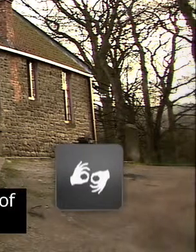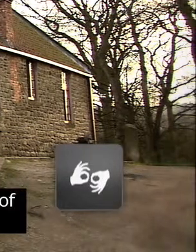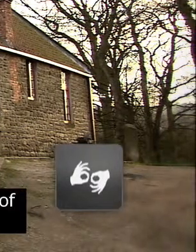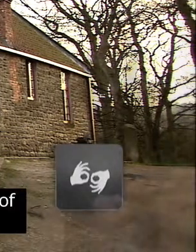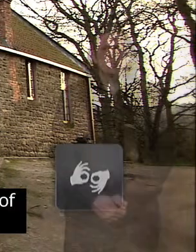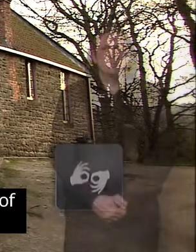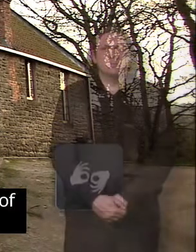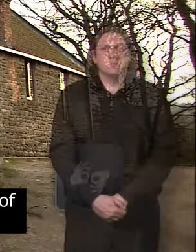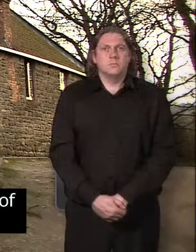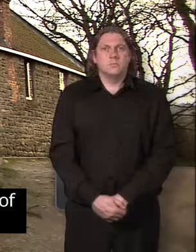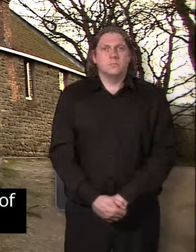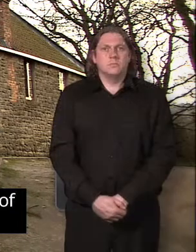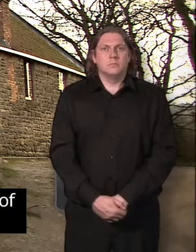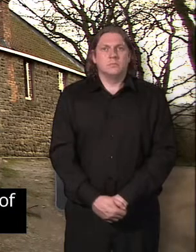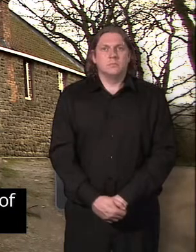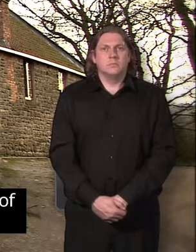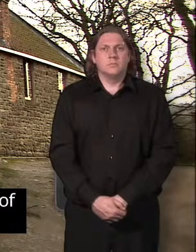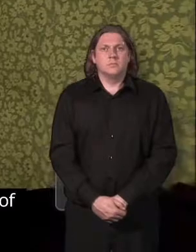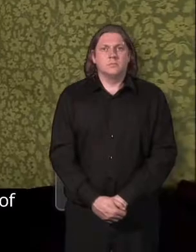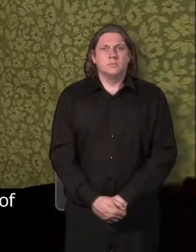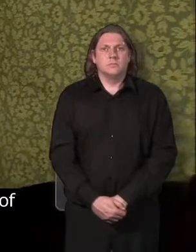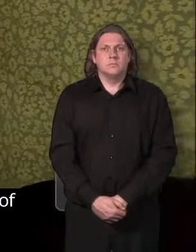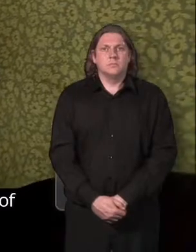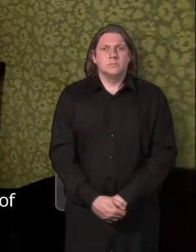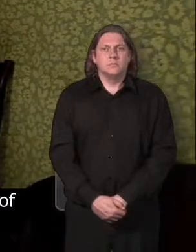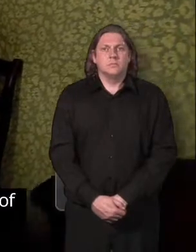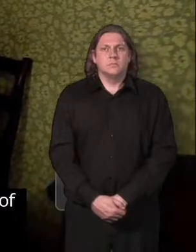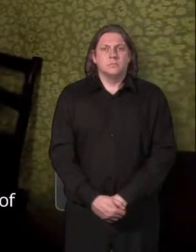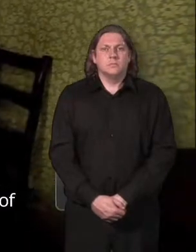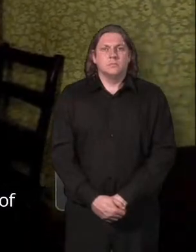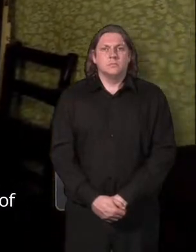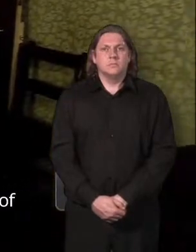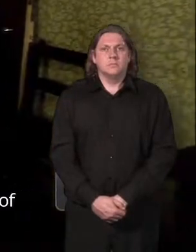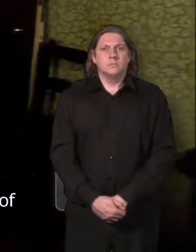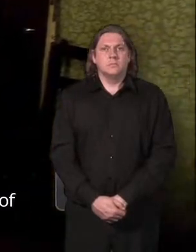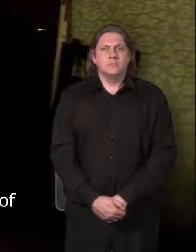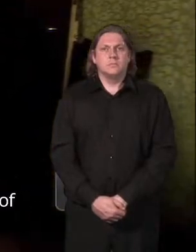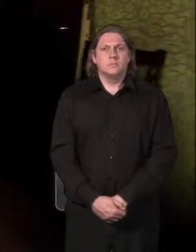This Georgian structure would have been the home of an upper middle class squire and his family.